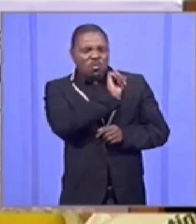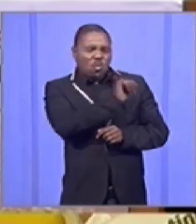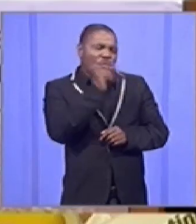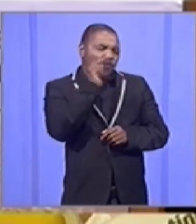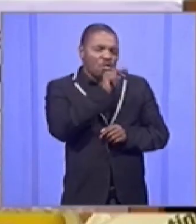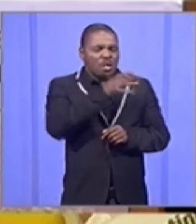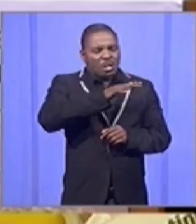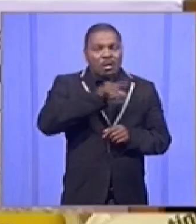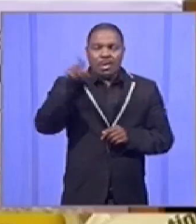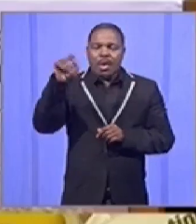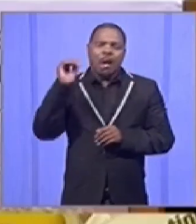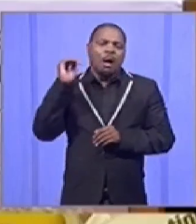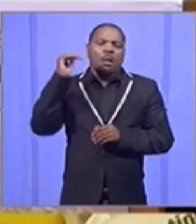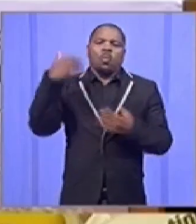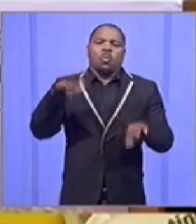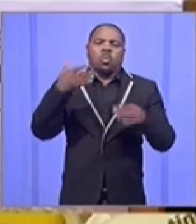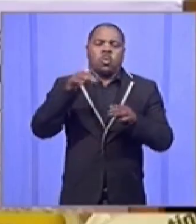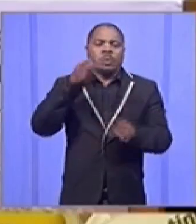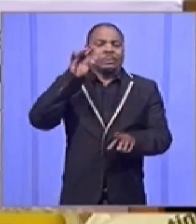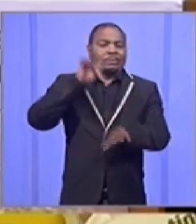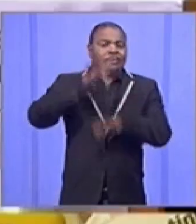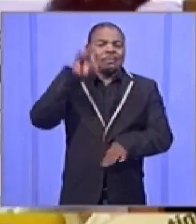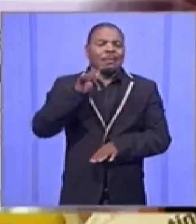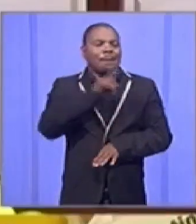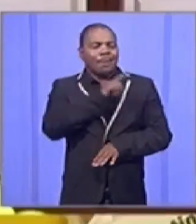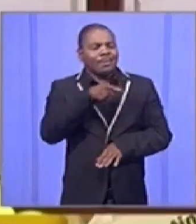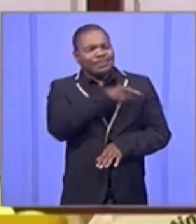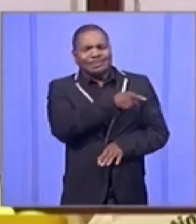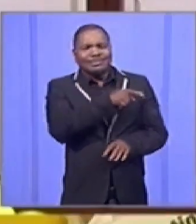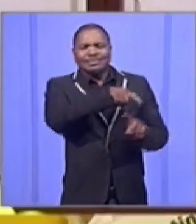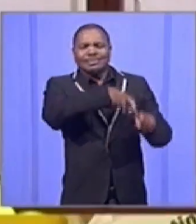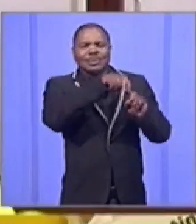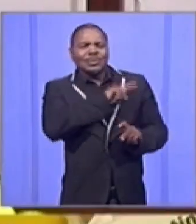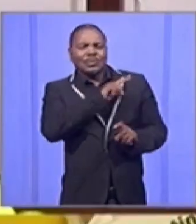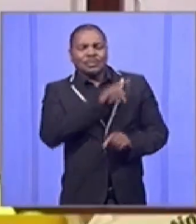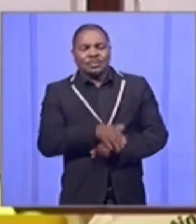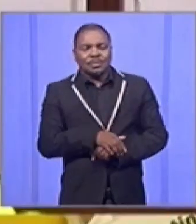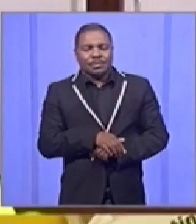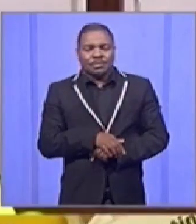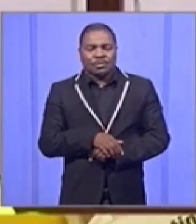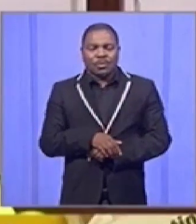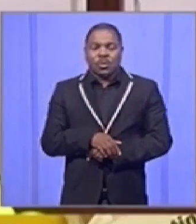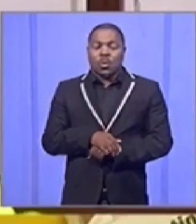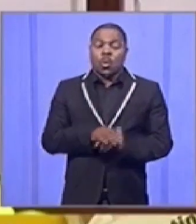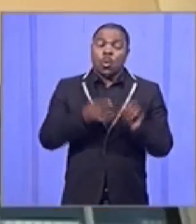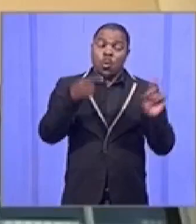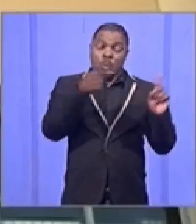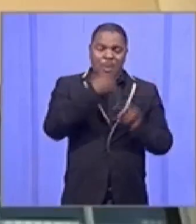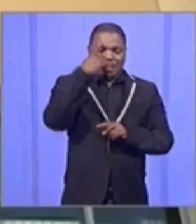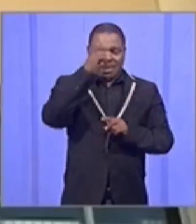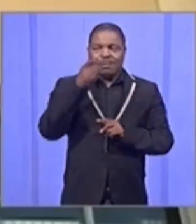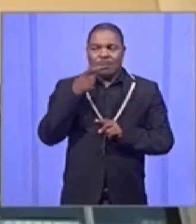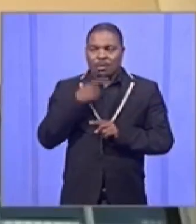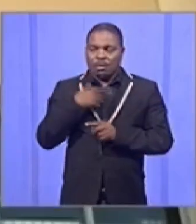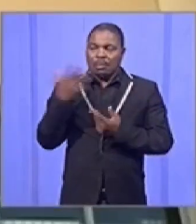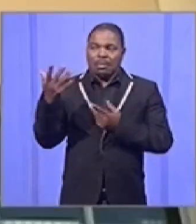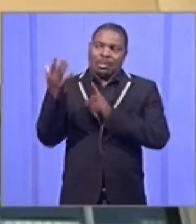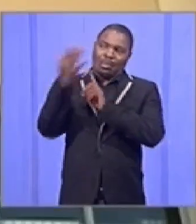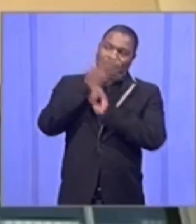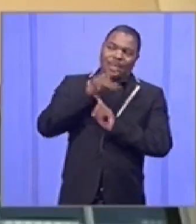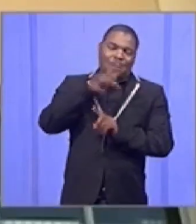the Chief Justice concludes? Mkhwebane o dumela fa ne a tlhorontsiwa go dira tiro ya